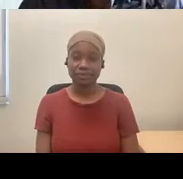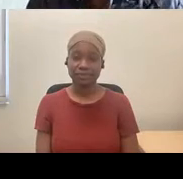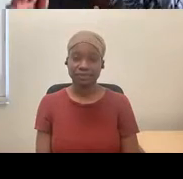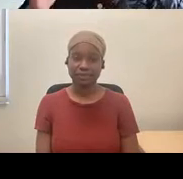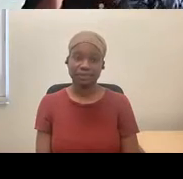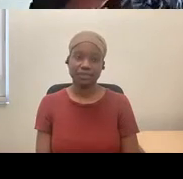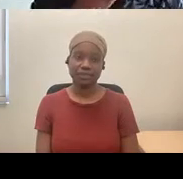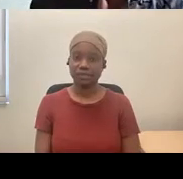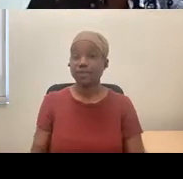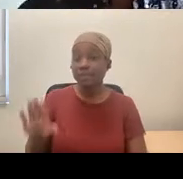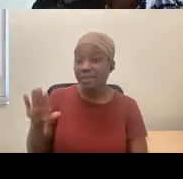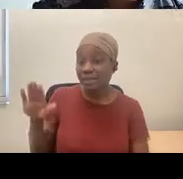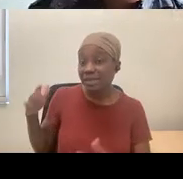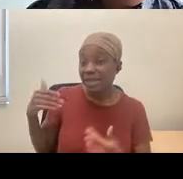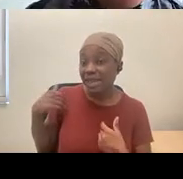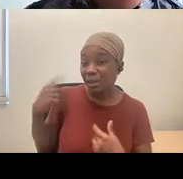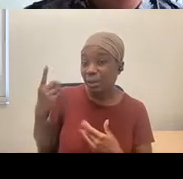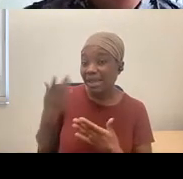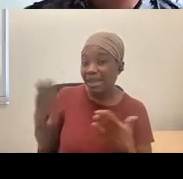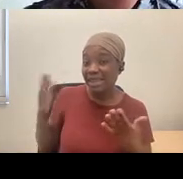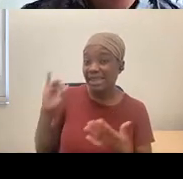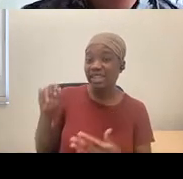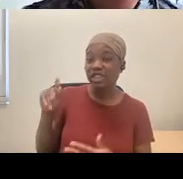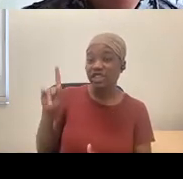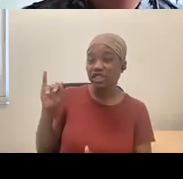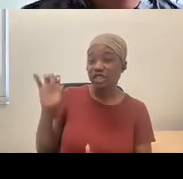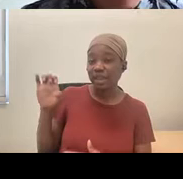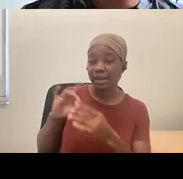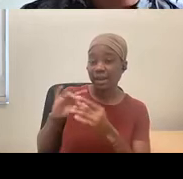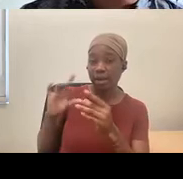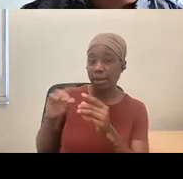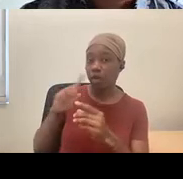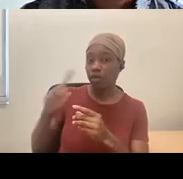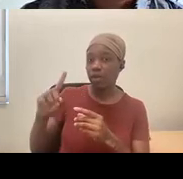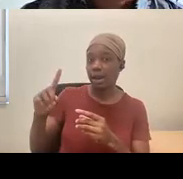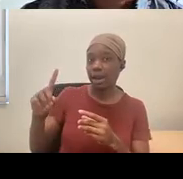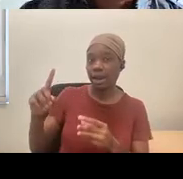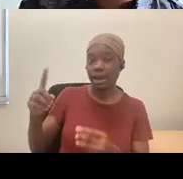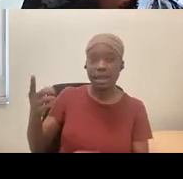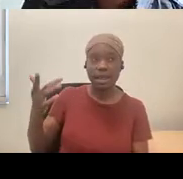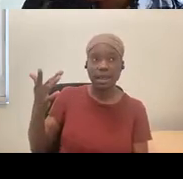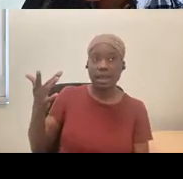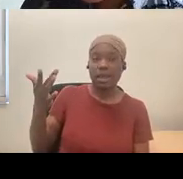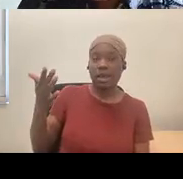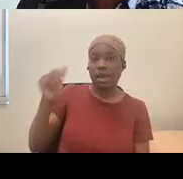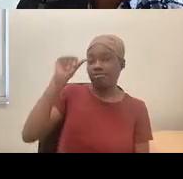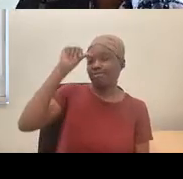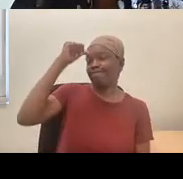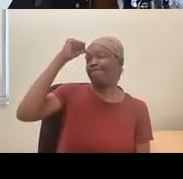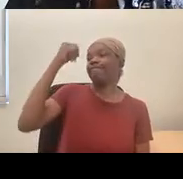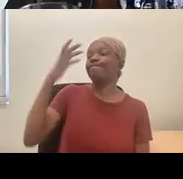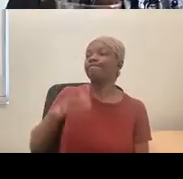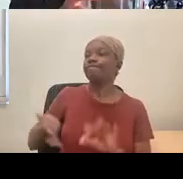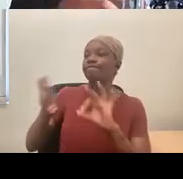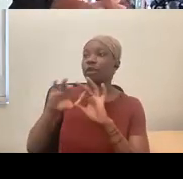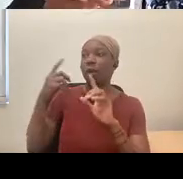And I just had one thing that helped that really stick with me, because I think that's such an important point you just made about